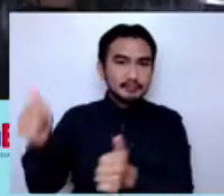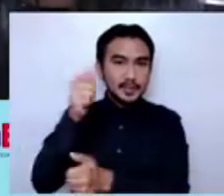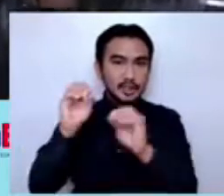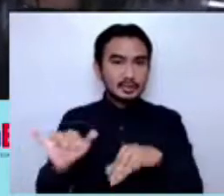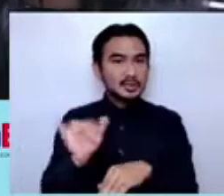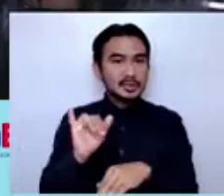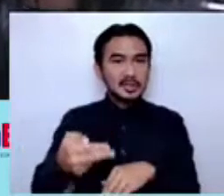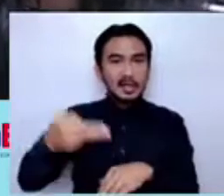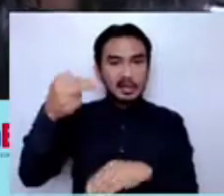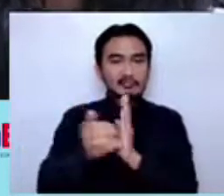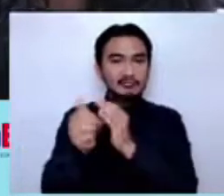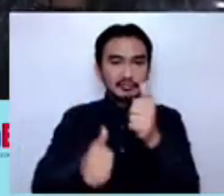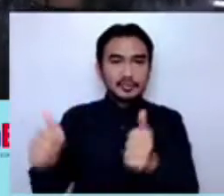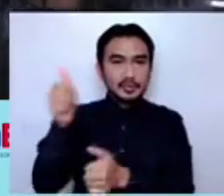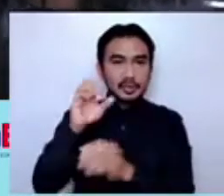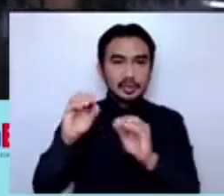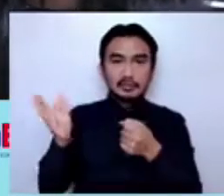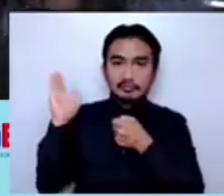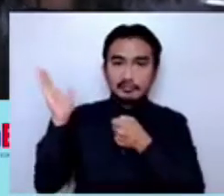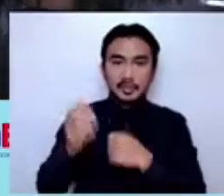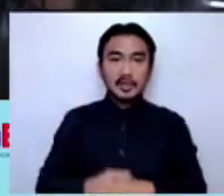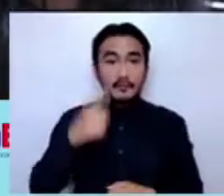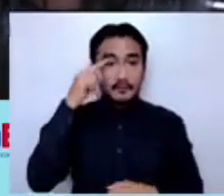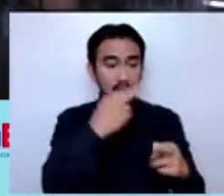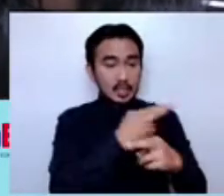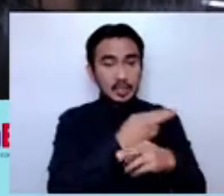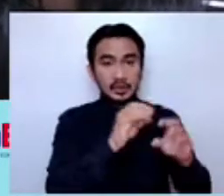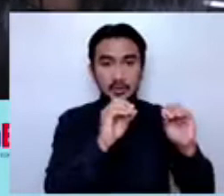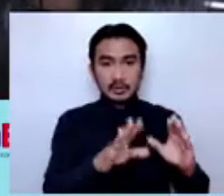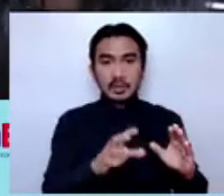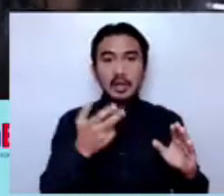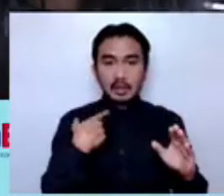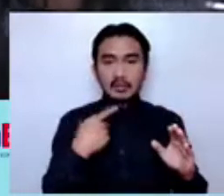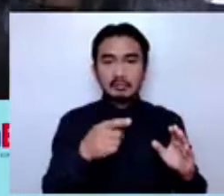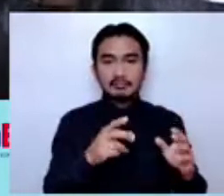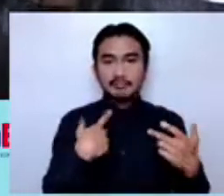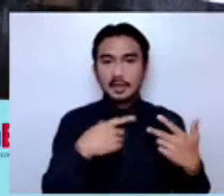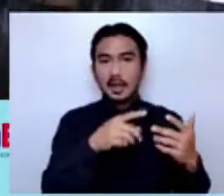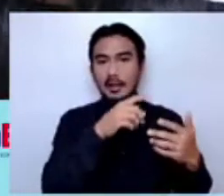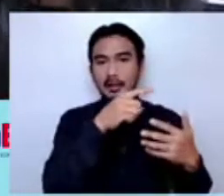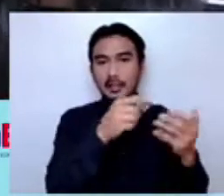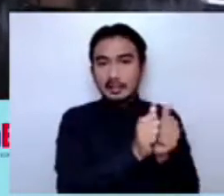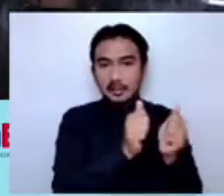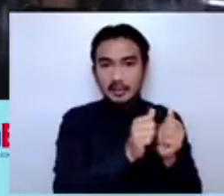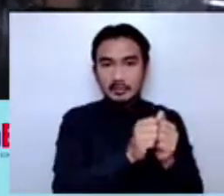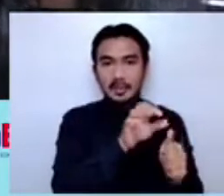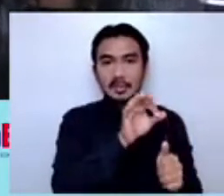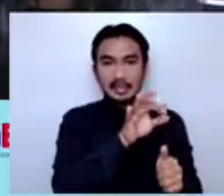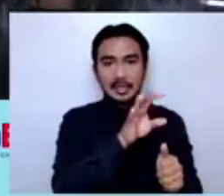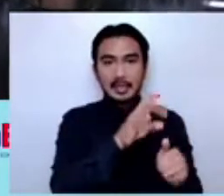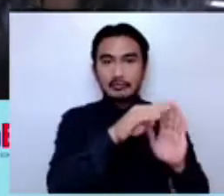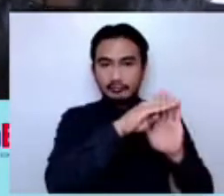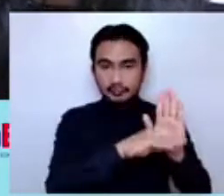similar to the tool for regular teachers, these tools contain all 19 indicators plus the plus factor,